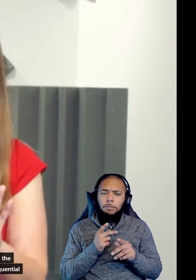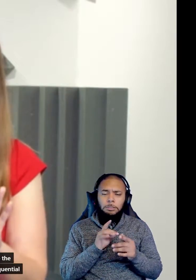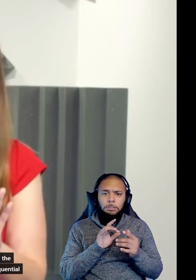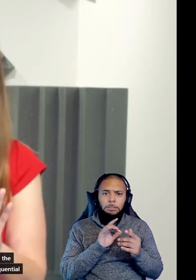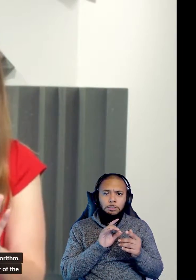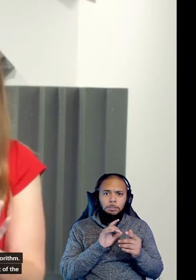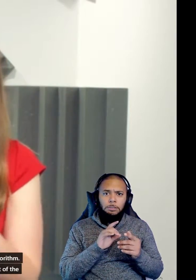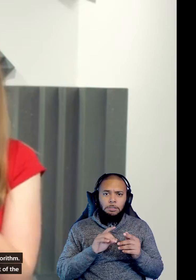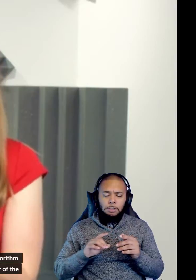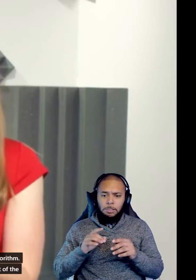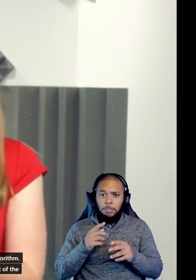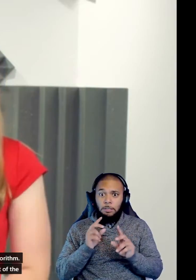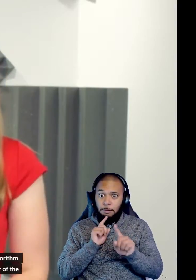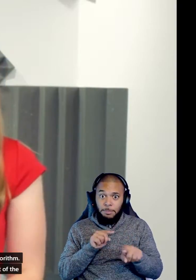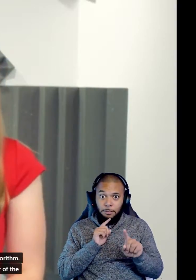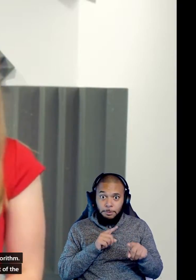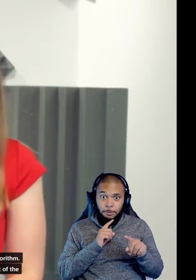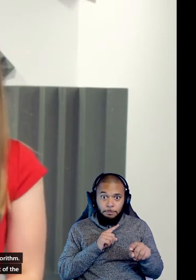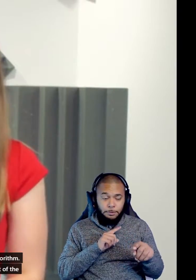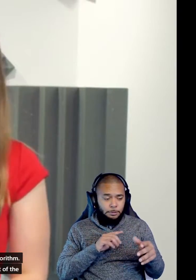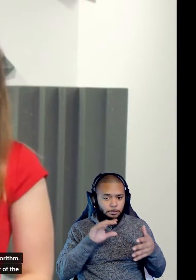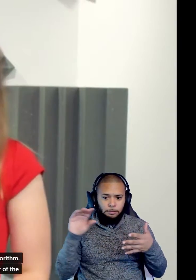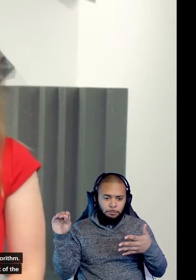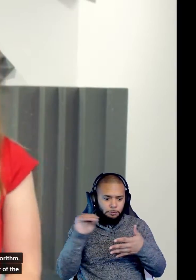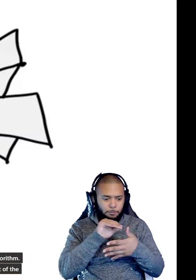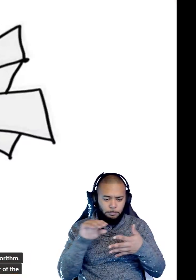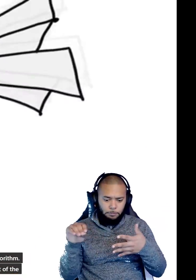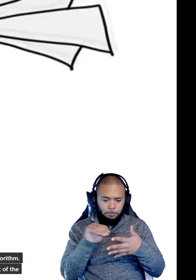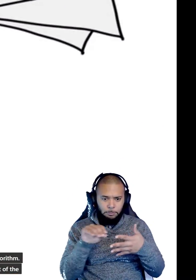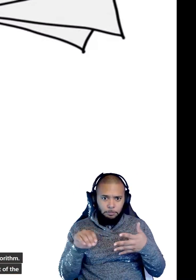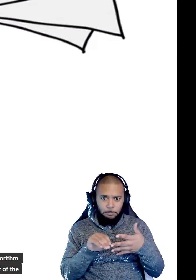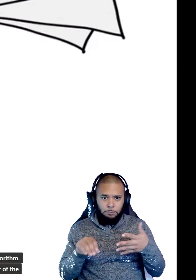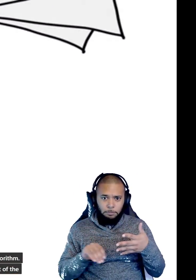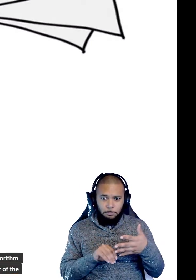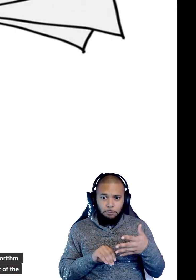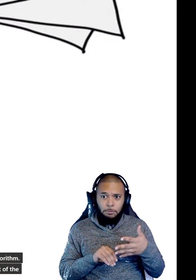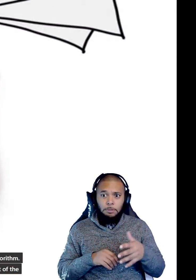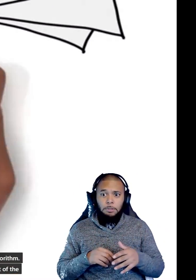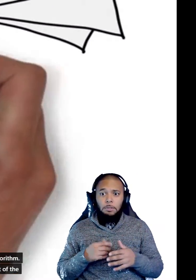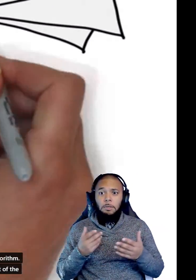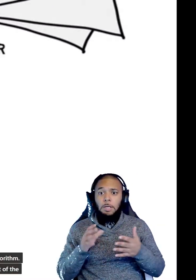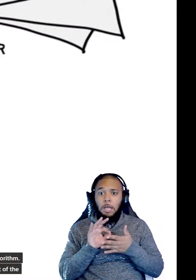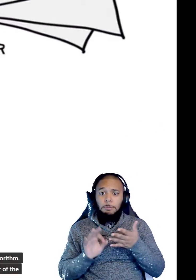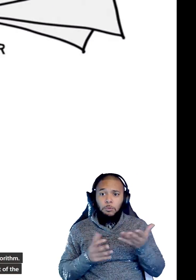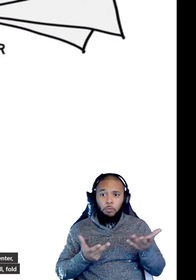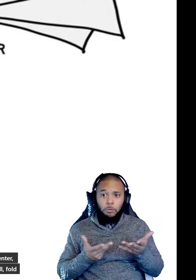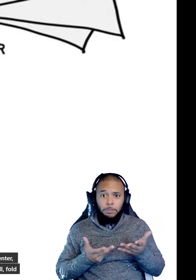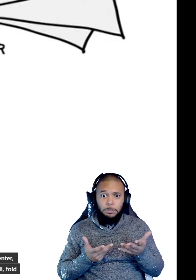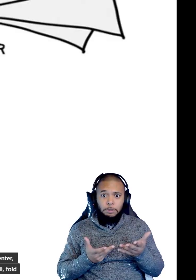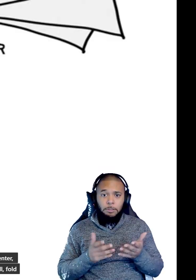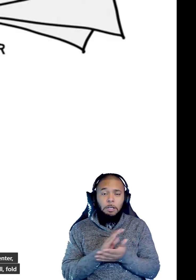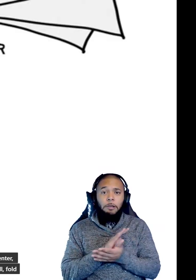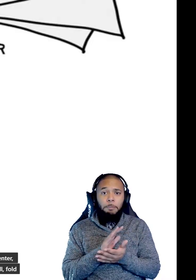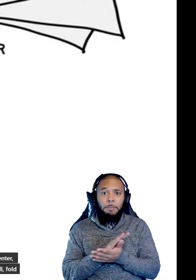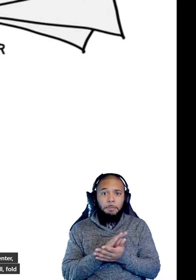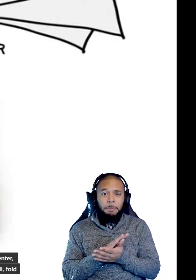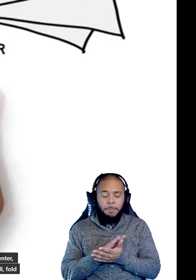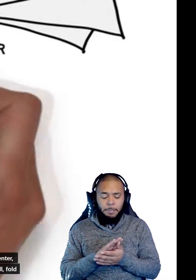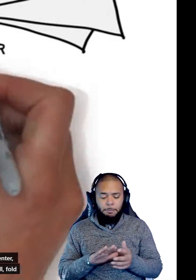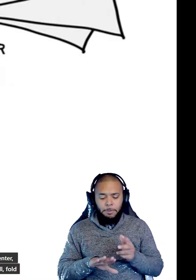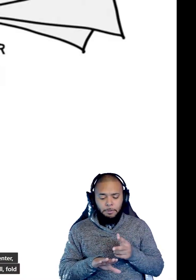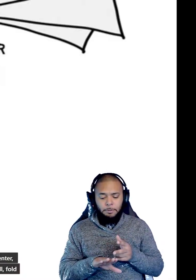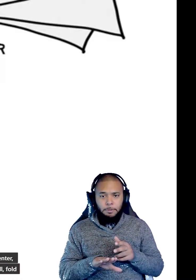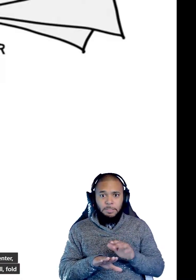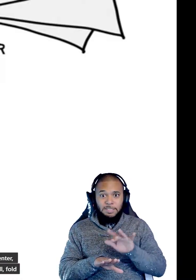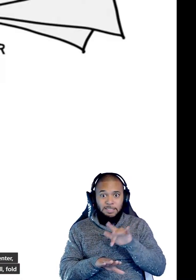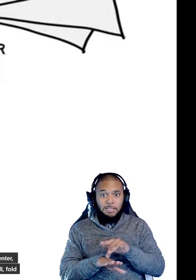into our sequential order so that we can have our algorithm. My options are cut the center out of the paper,